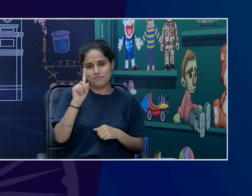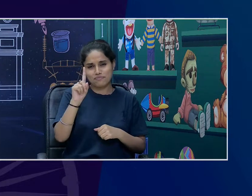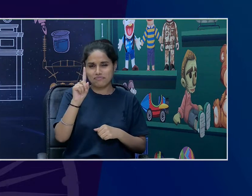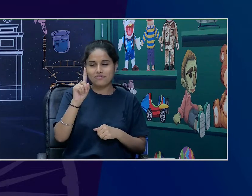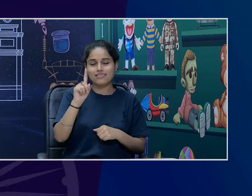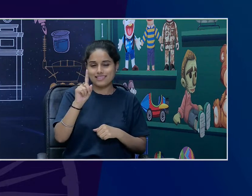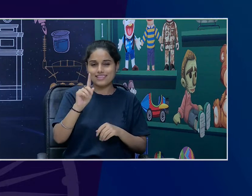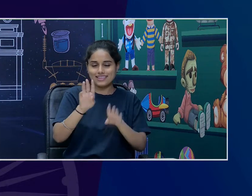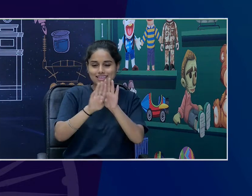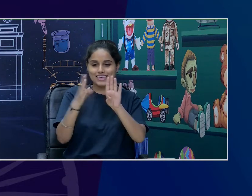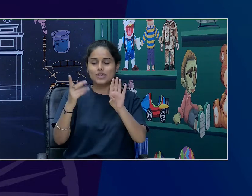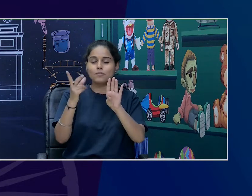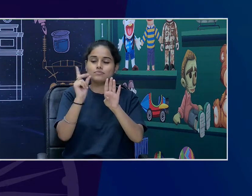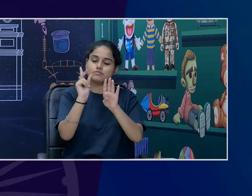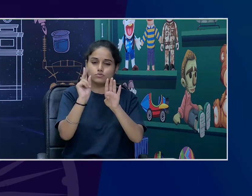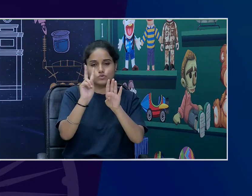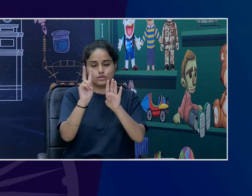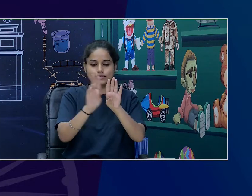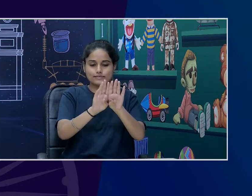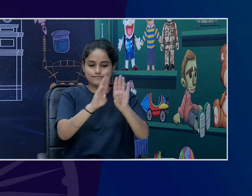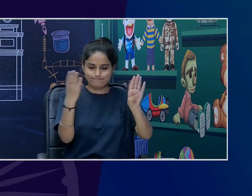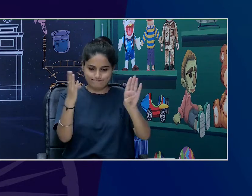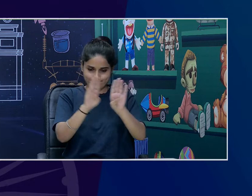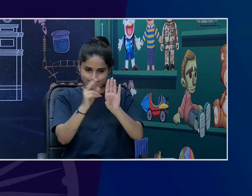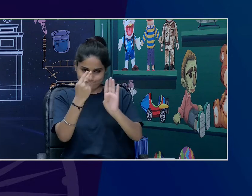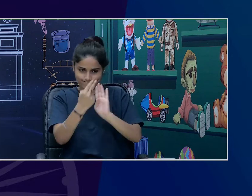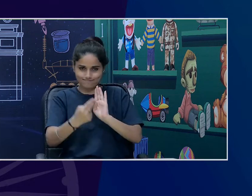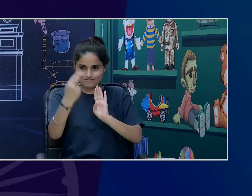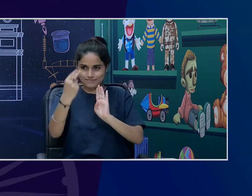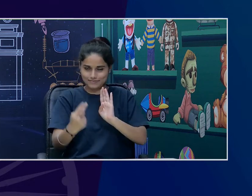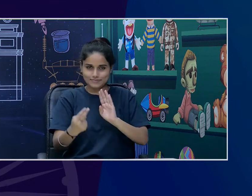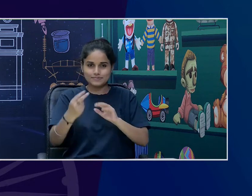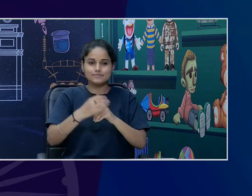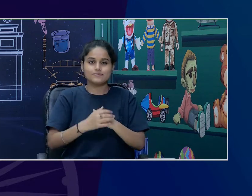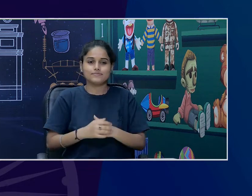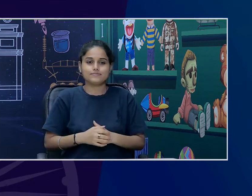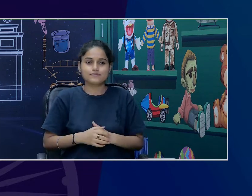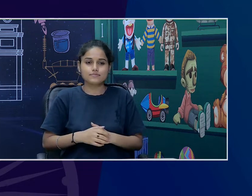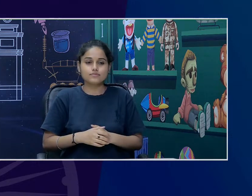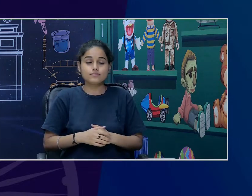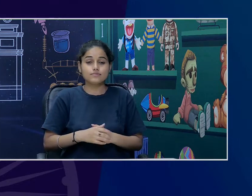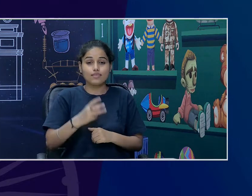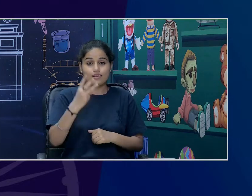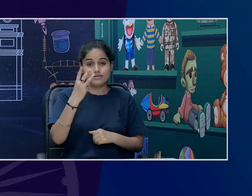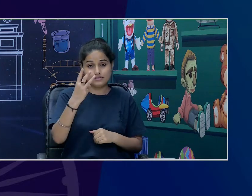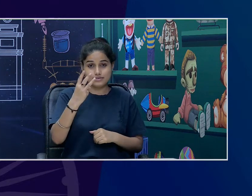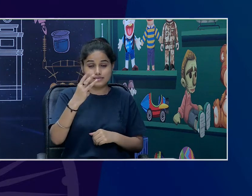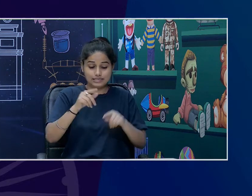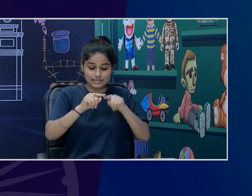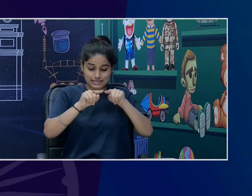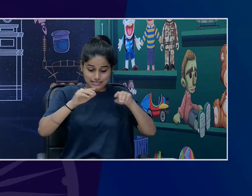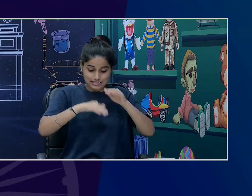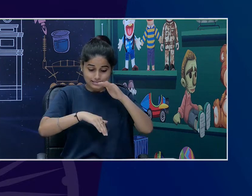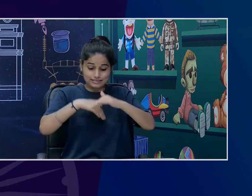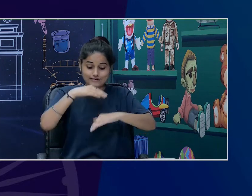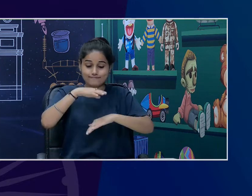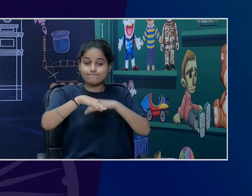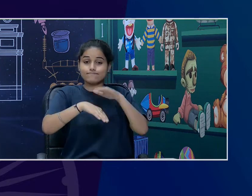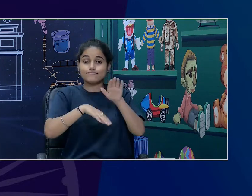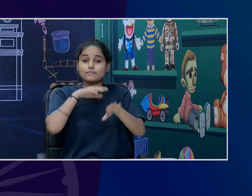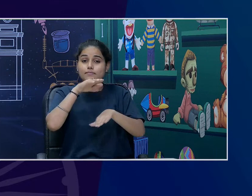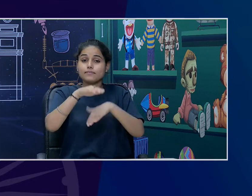it 2 from Yes, this. yes. 2 brown gates that open Opens wide. wide. Okay. 3 red steps that lead